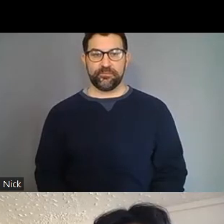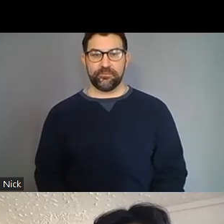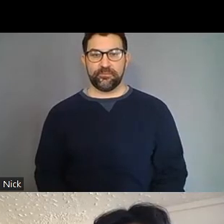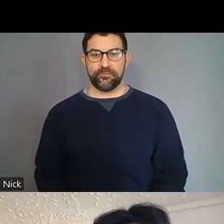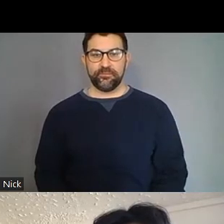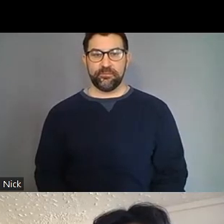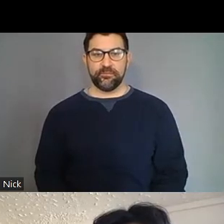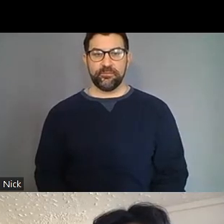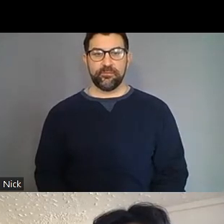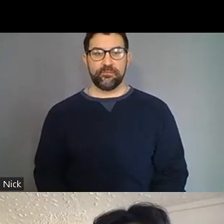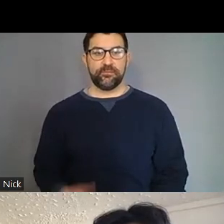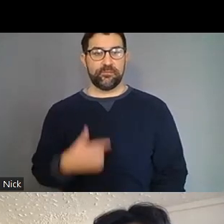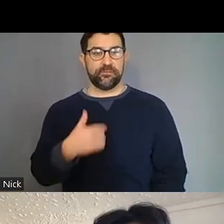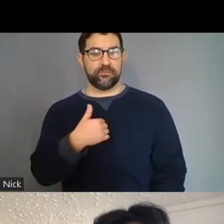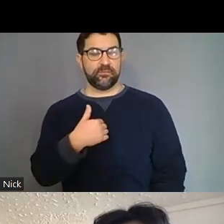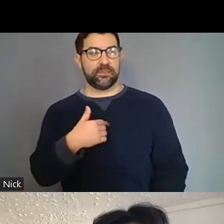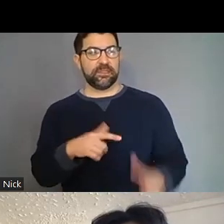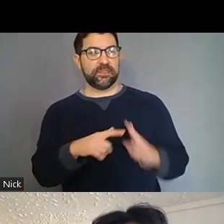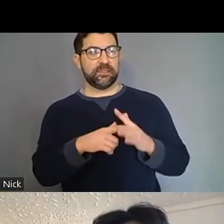Okay, so I guess I could start.